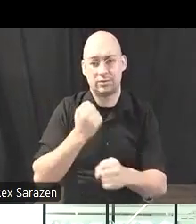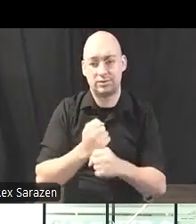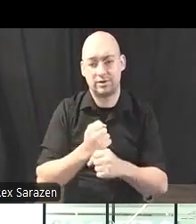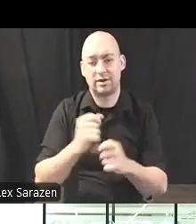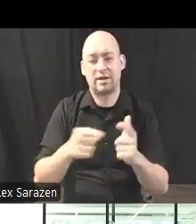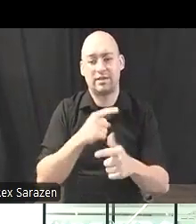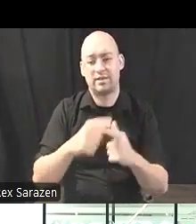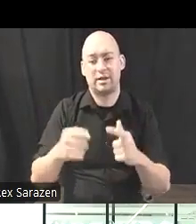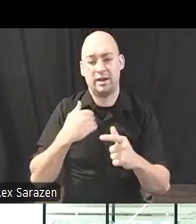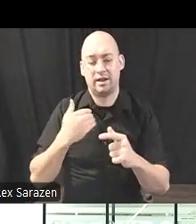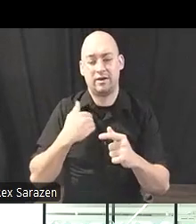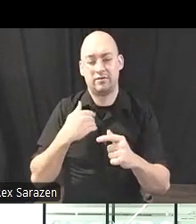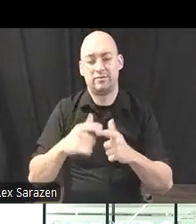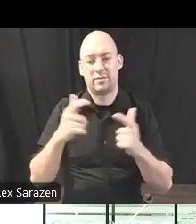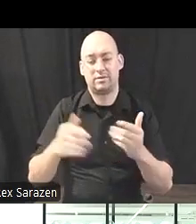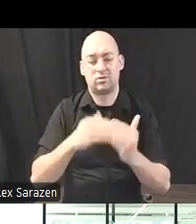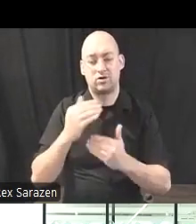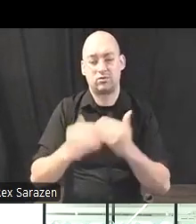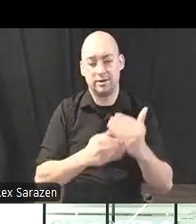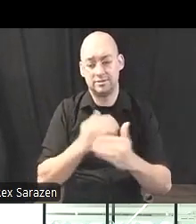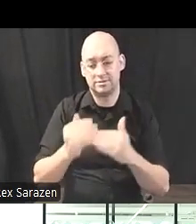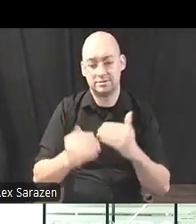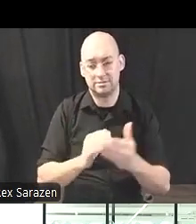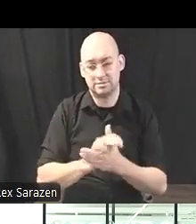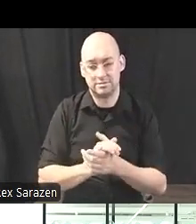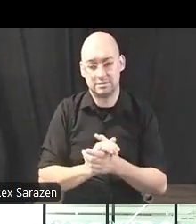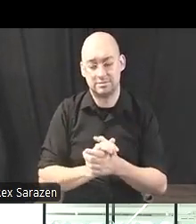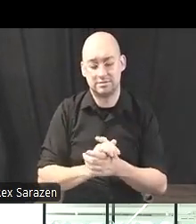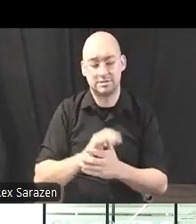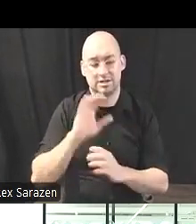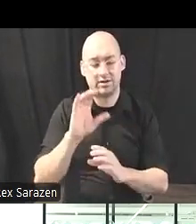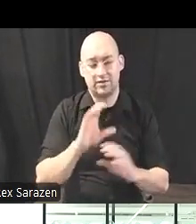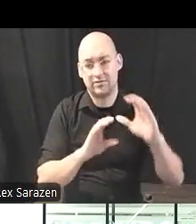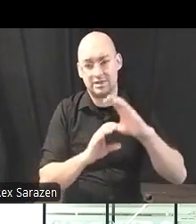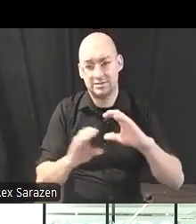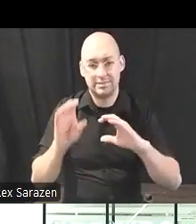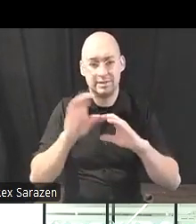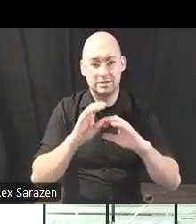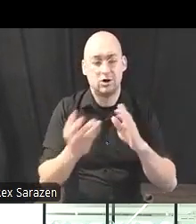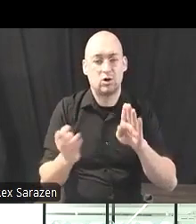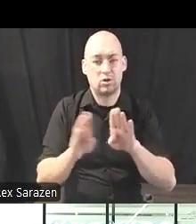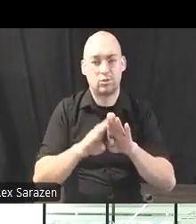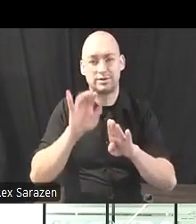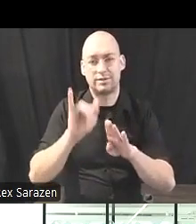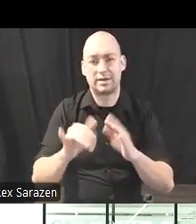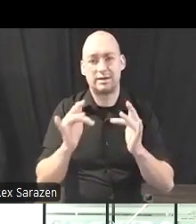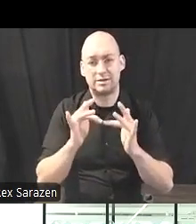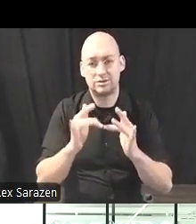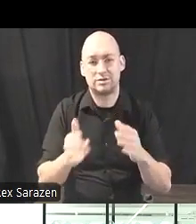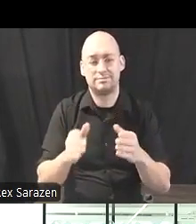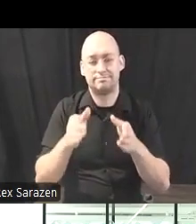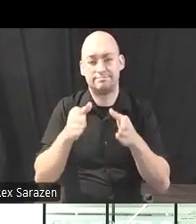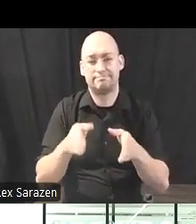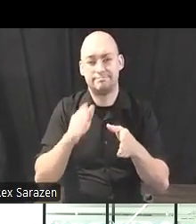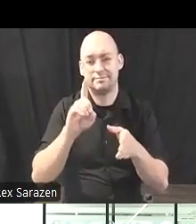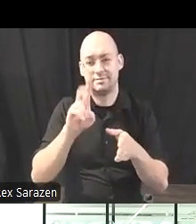tremendous progress through the ARPA investments at closing the digital divide. Through that initiative, we were